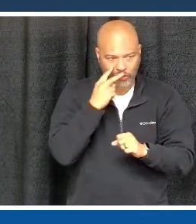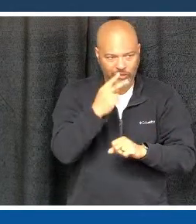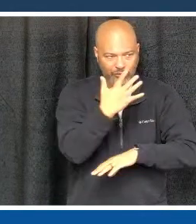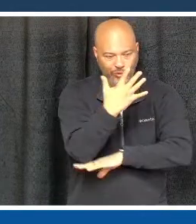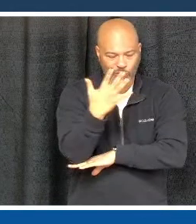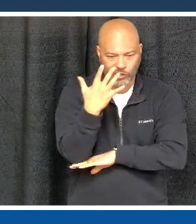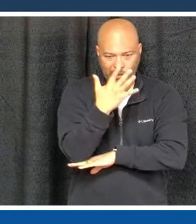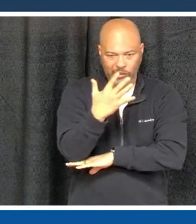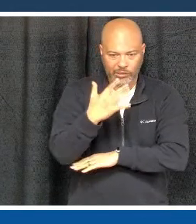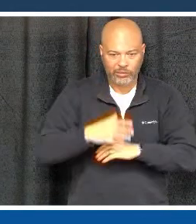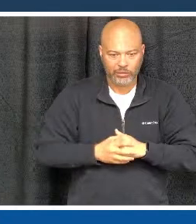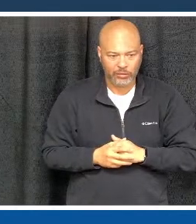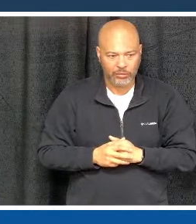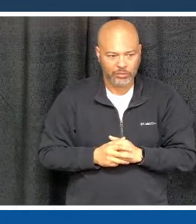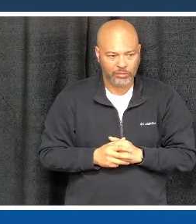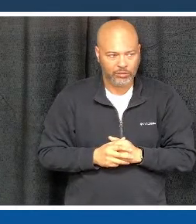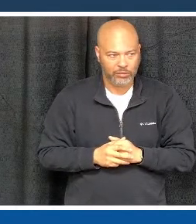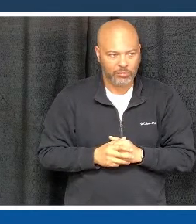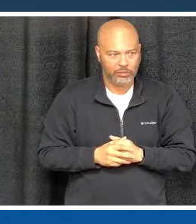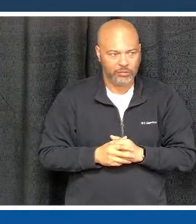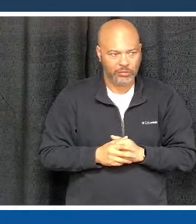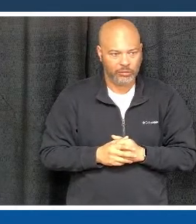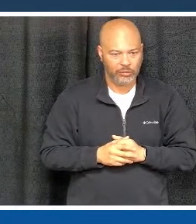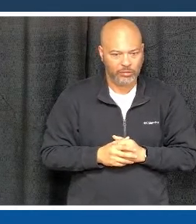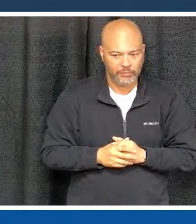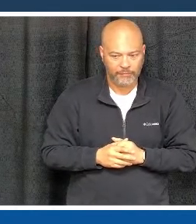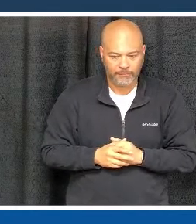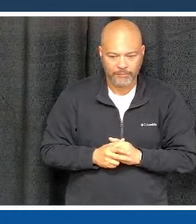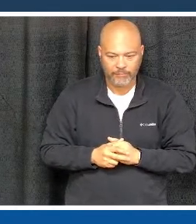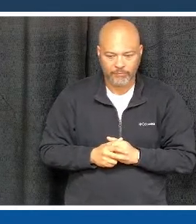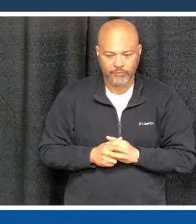trees, some of them really devoid of foliage out there.